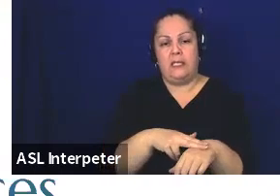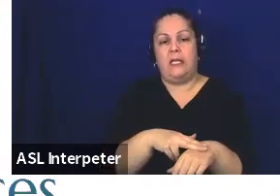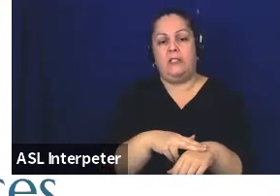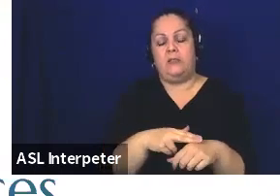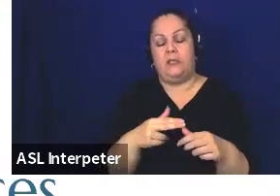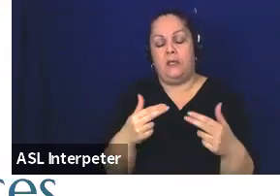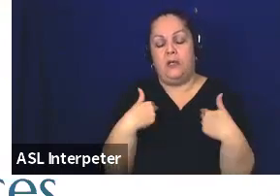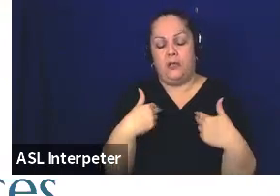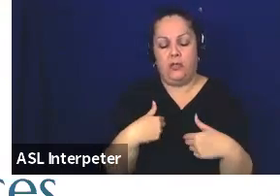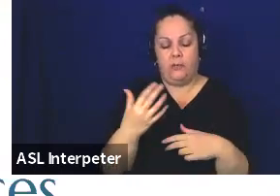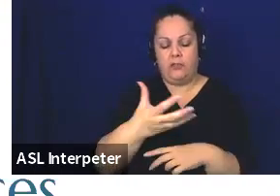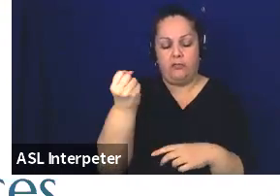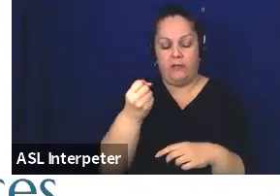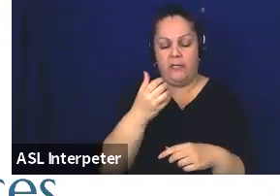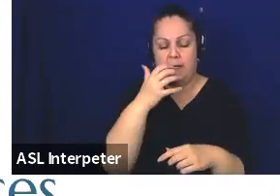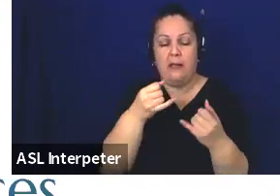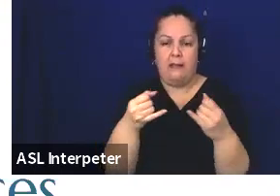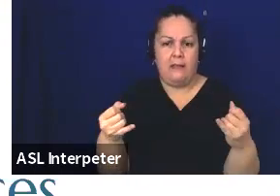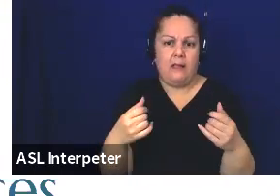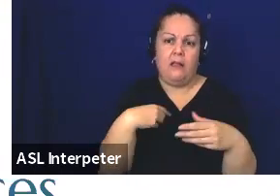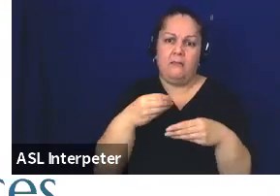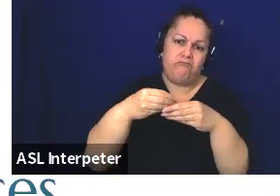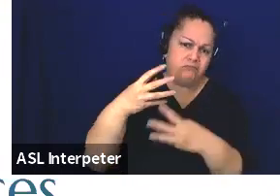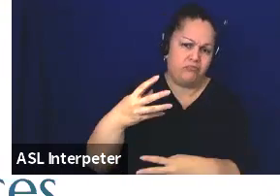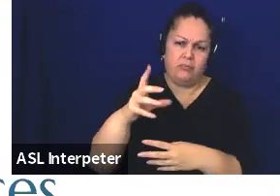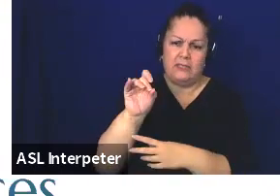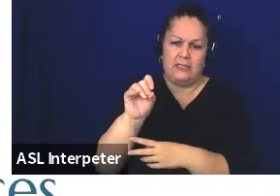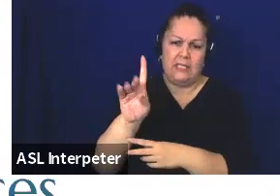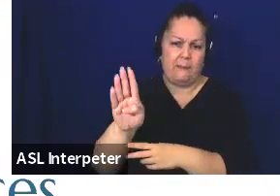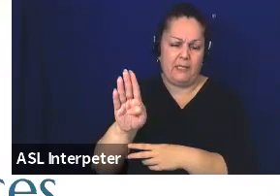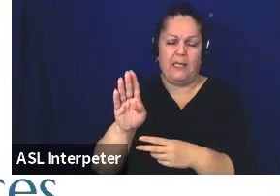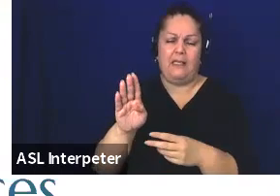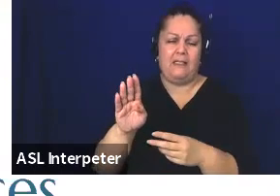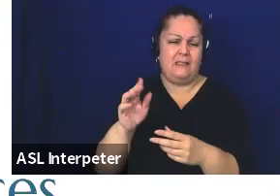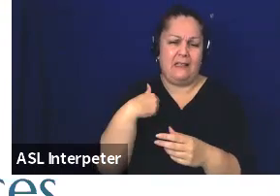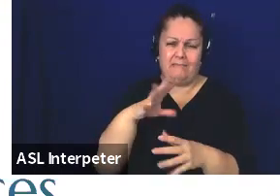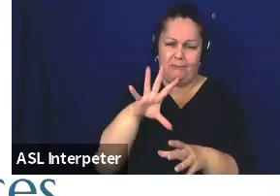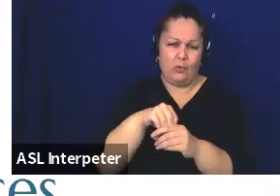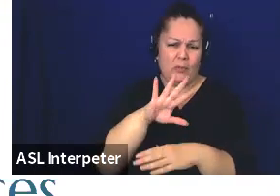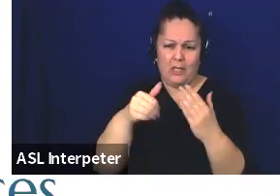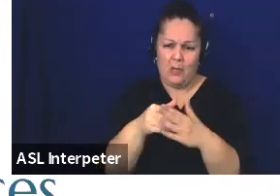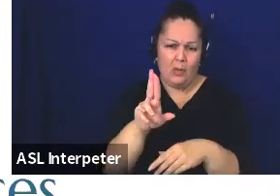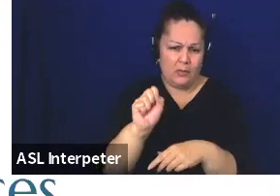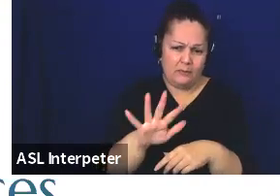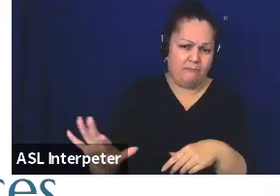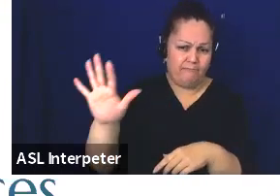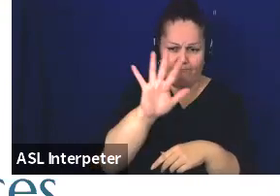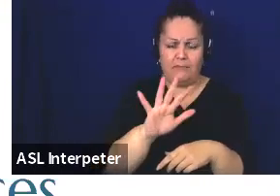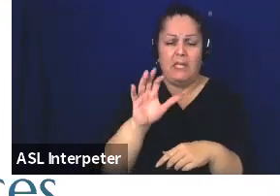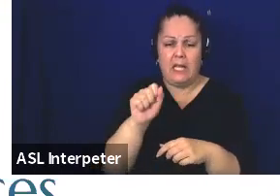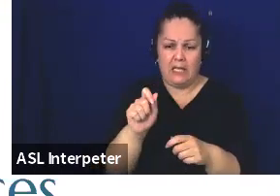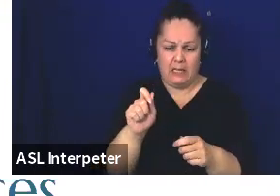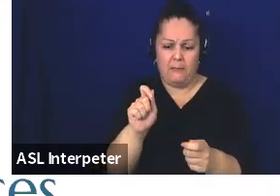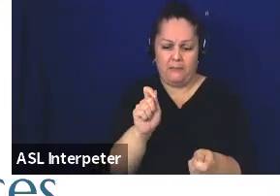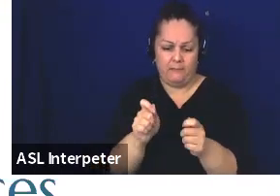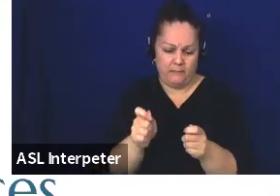Hotline, which has an extensive referral database that stretches the entire country and can be refined to